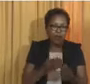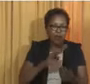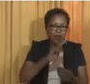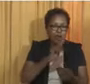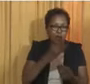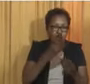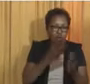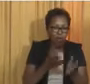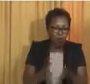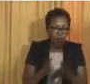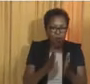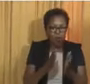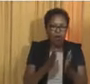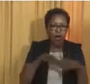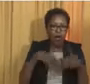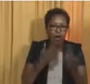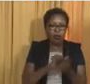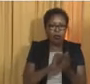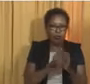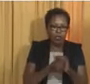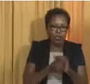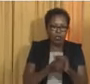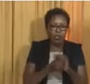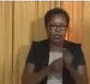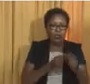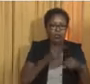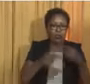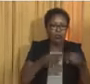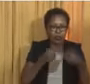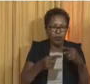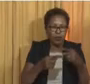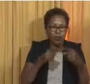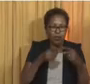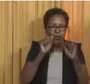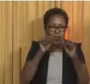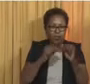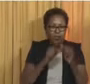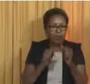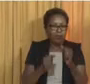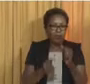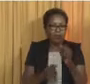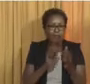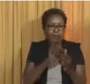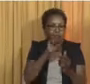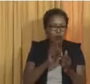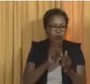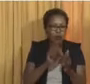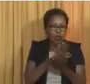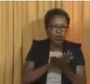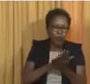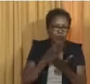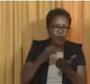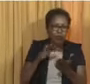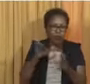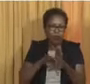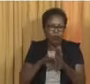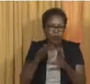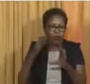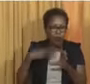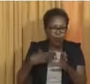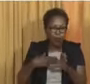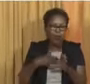of amendments would bring into question the place of the participation of the people and the place of the legislature in